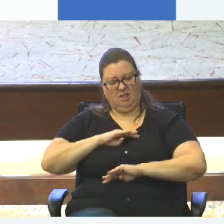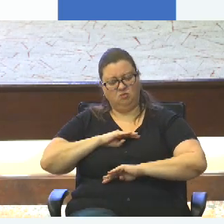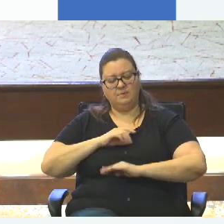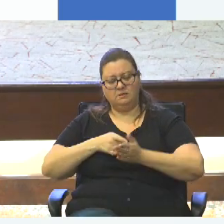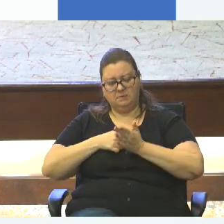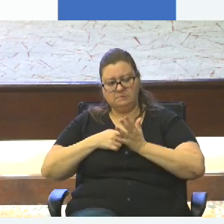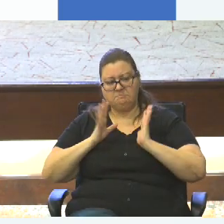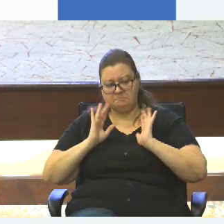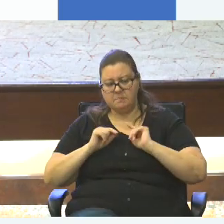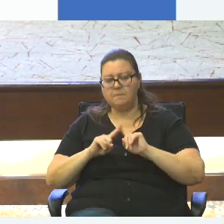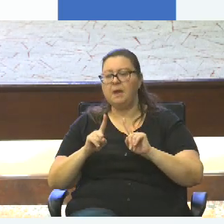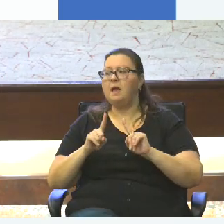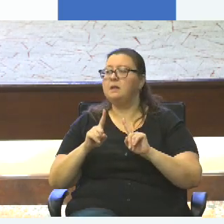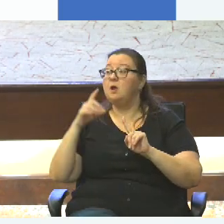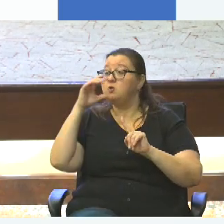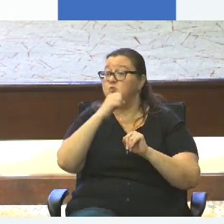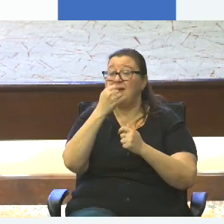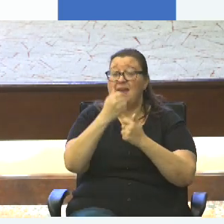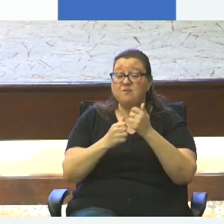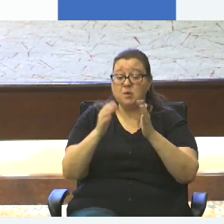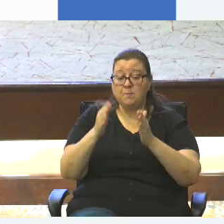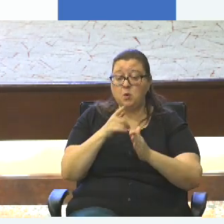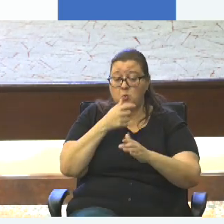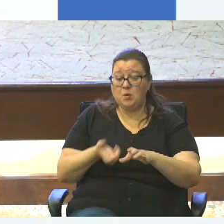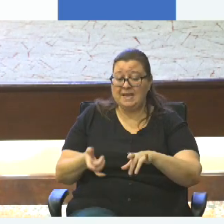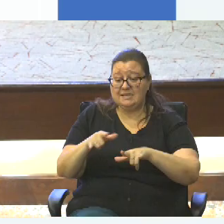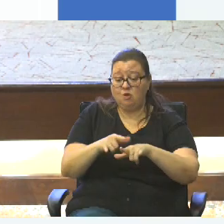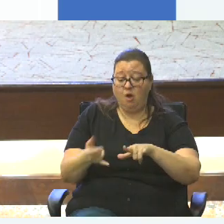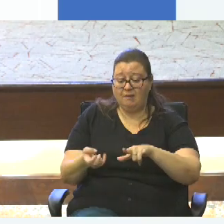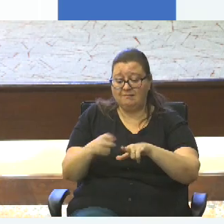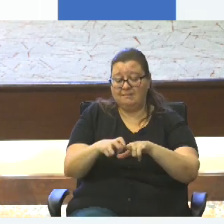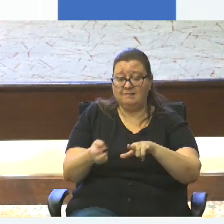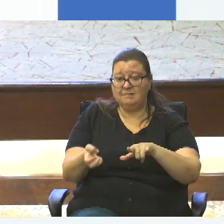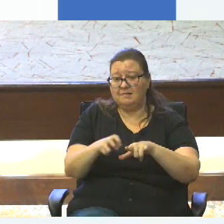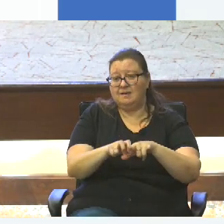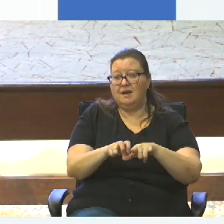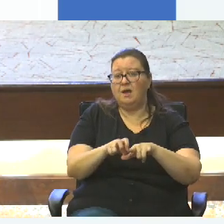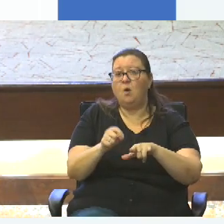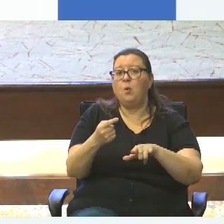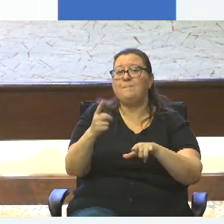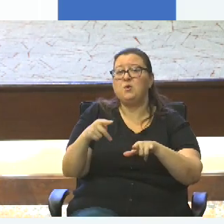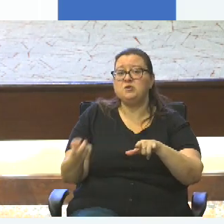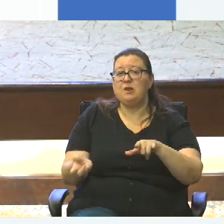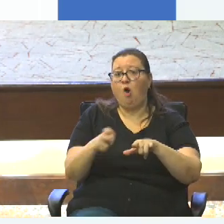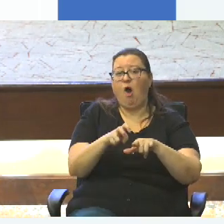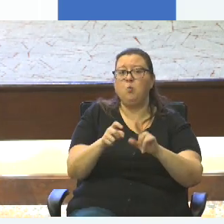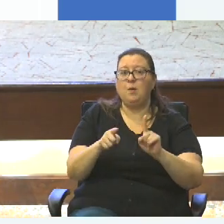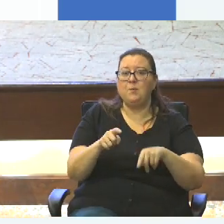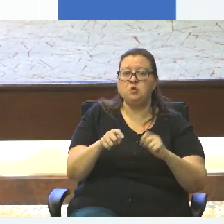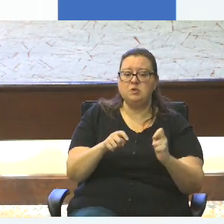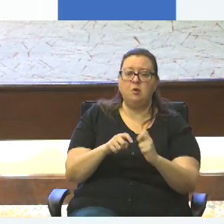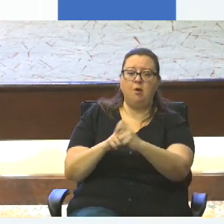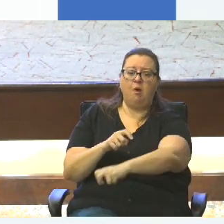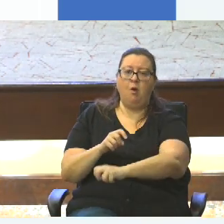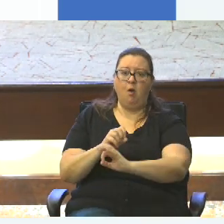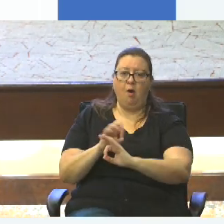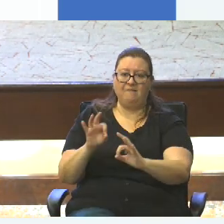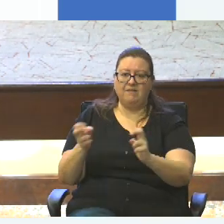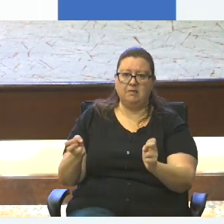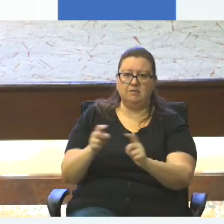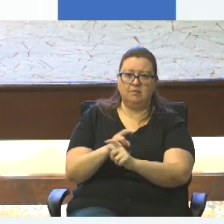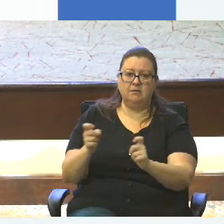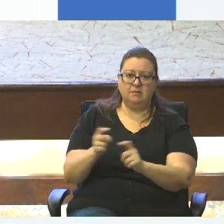safe to assume that for every person getting on an airplane, there is approximately 1 person also getting off an airplane. So the total number